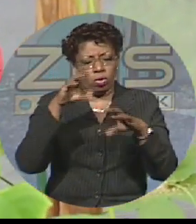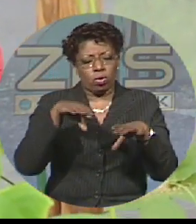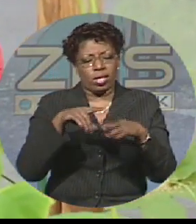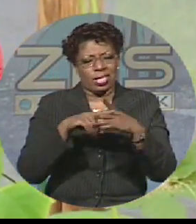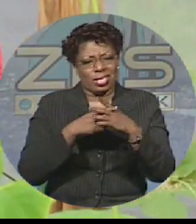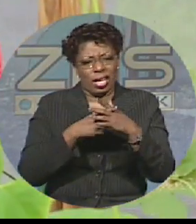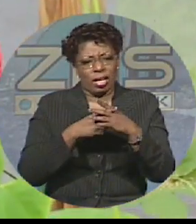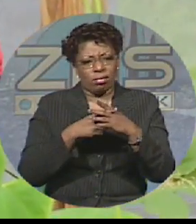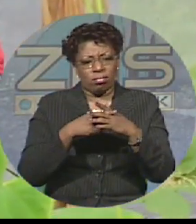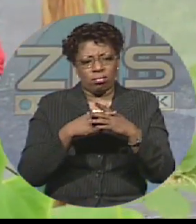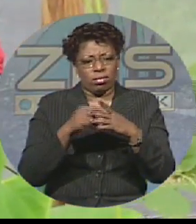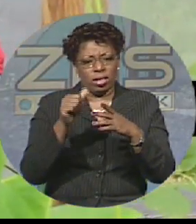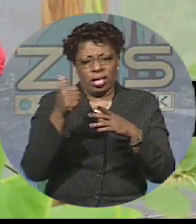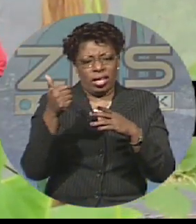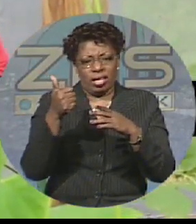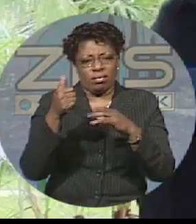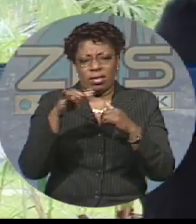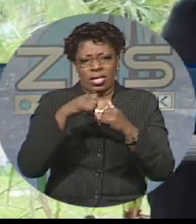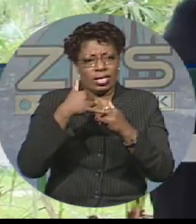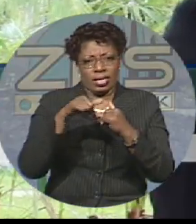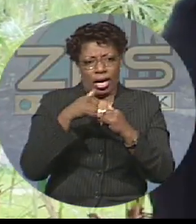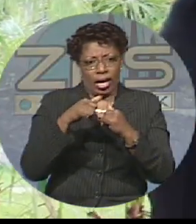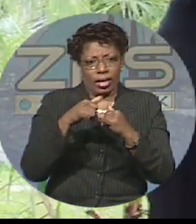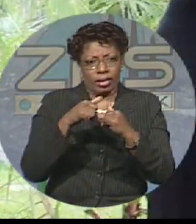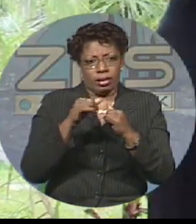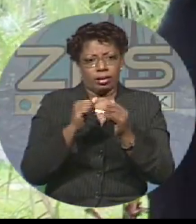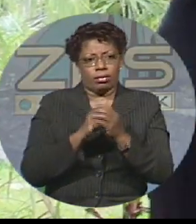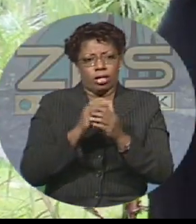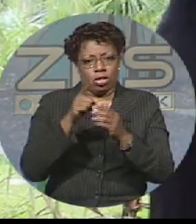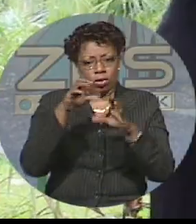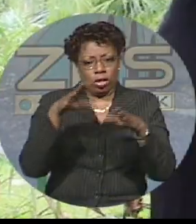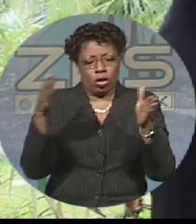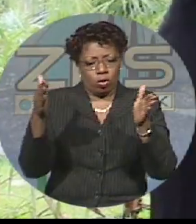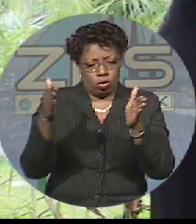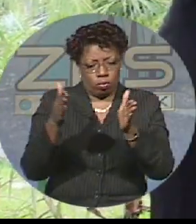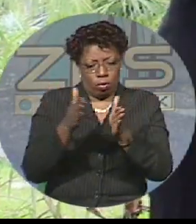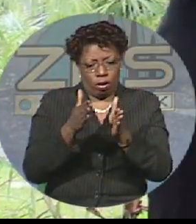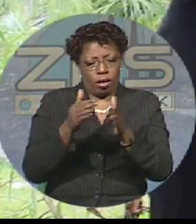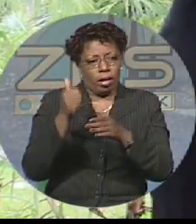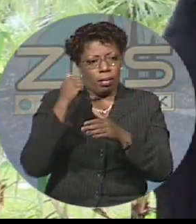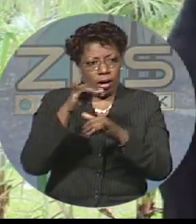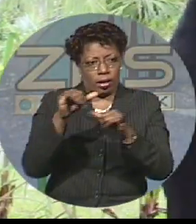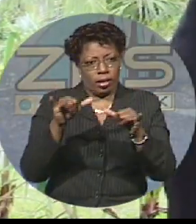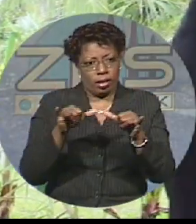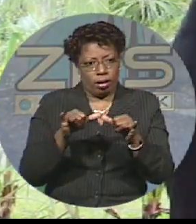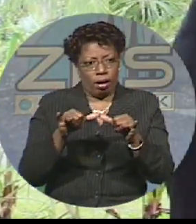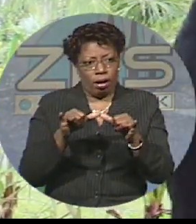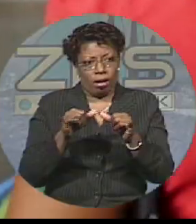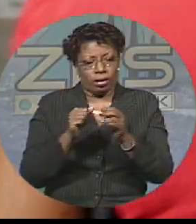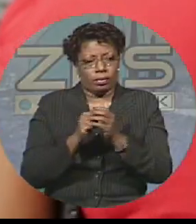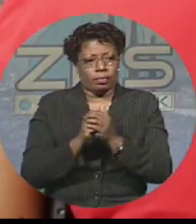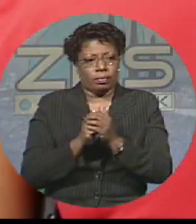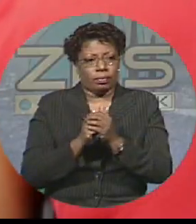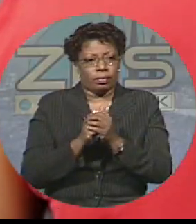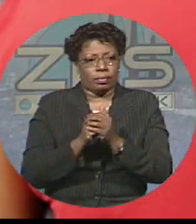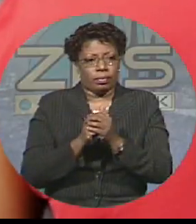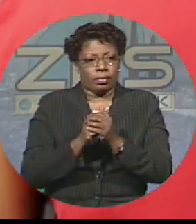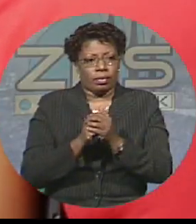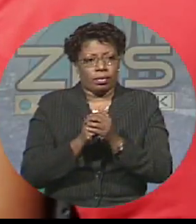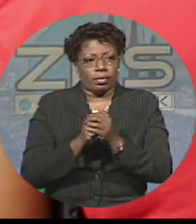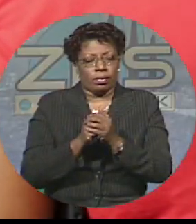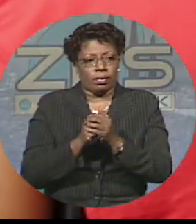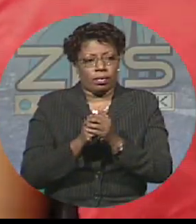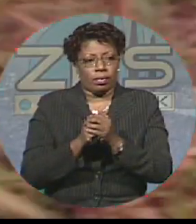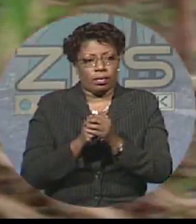level. But the point is, you must start. You could go smaller than that in the backyard, and you could still reap things from